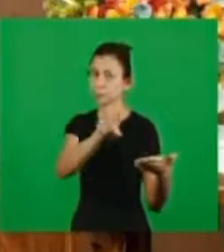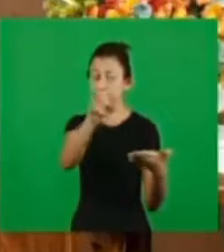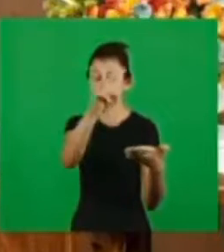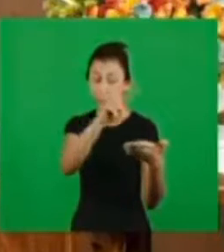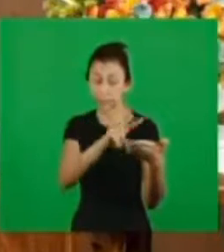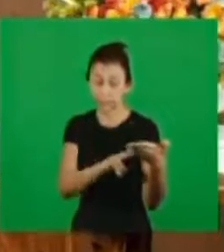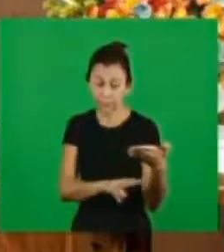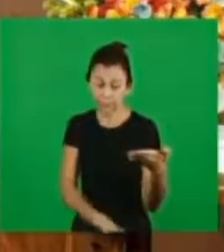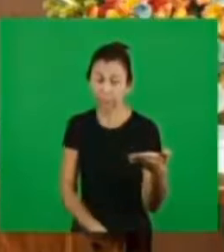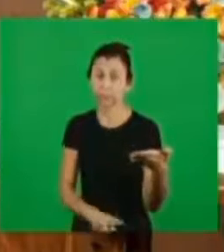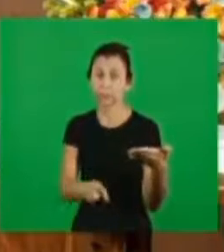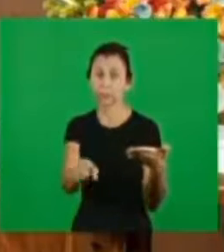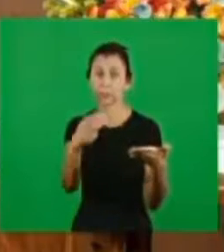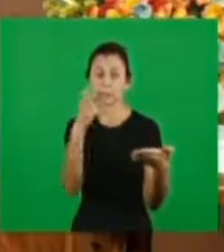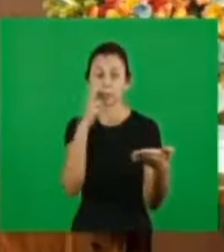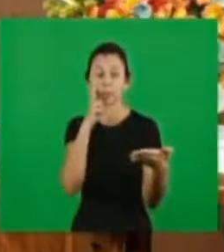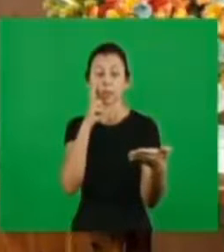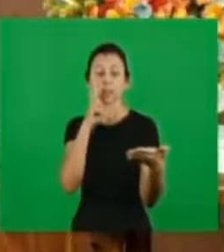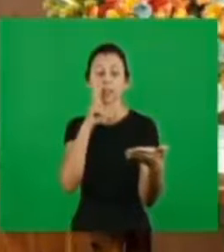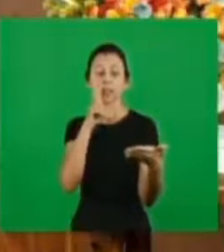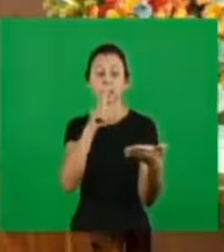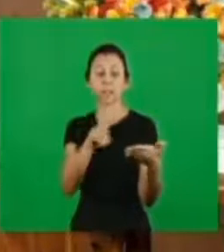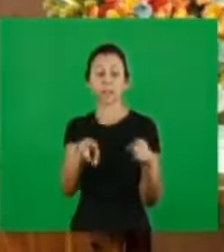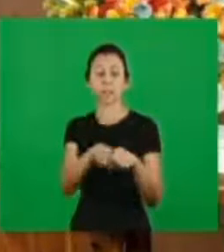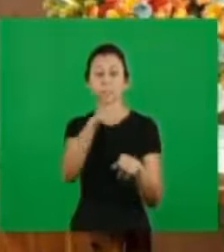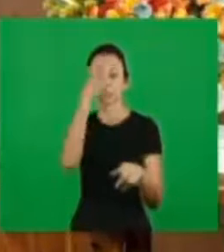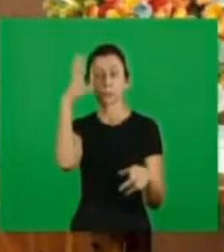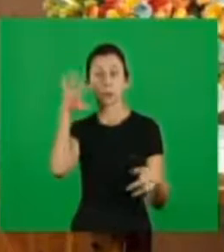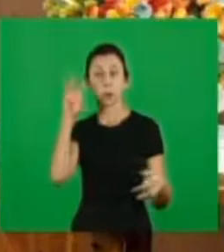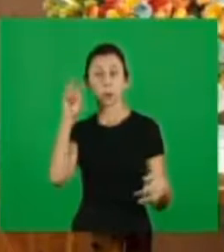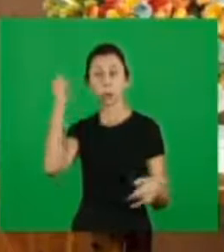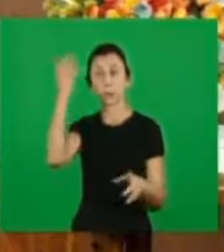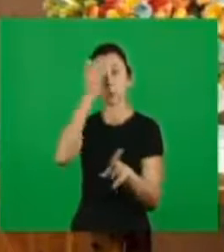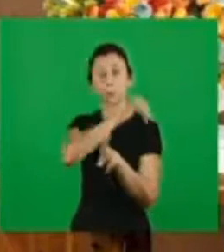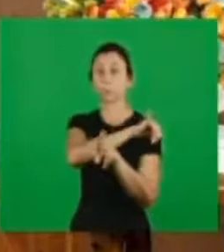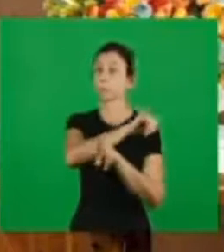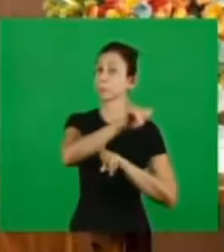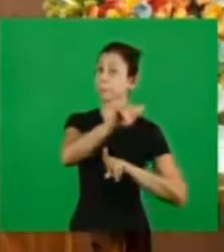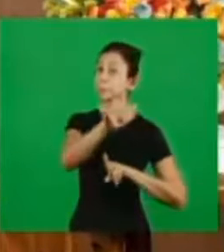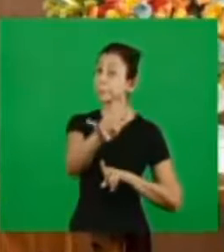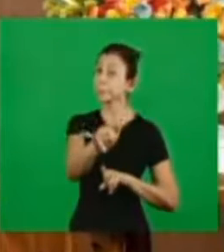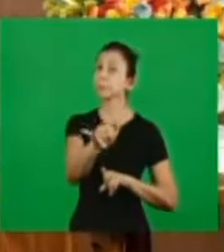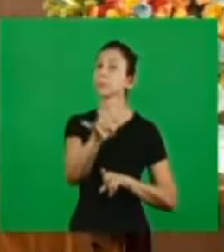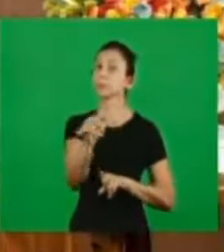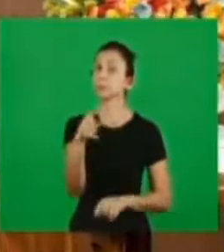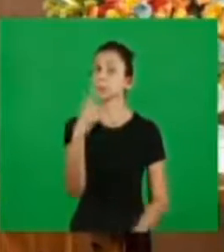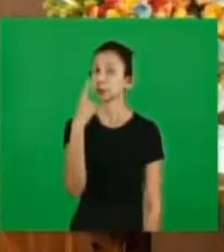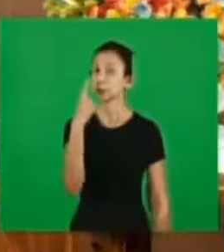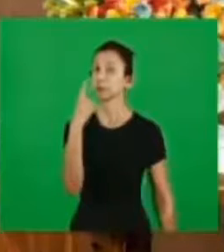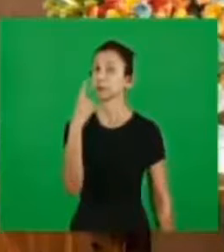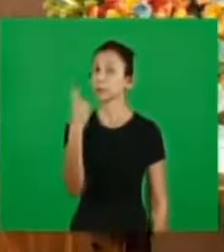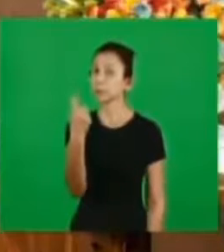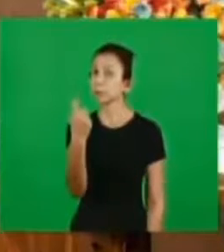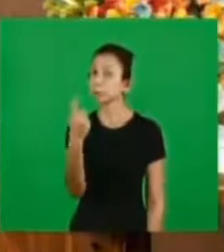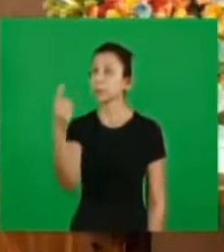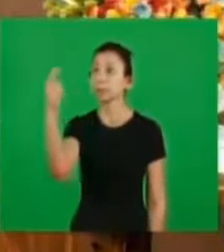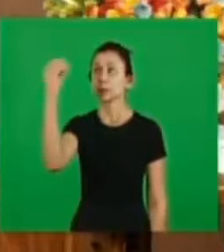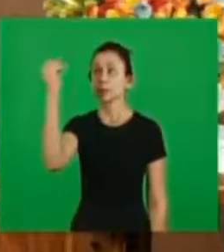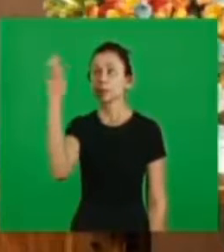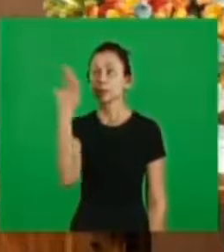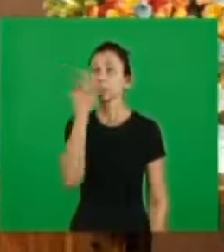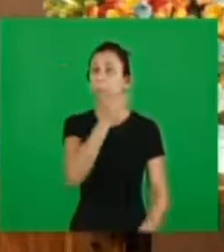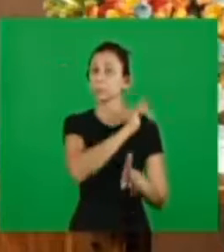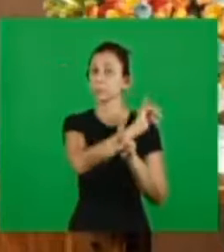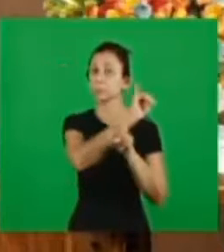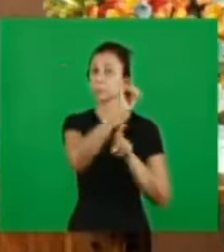to those that read, to those that hear the words of the prophecy. We are interested in the words